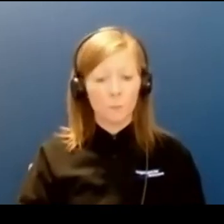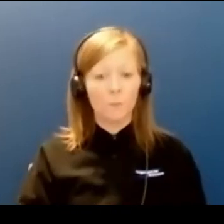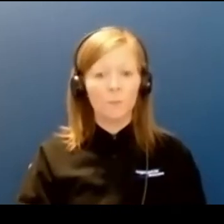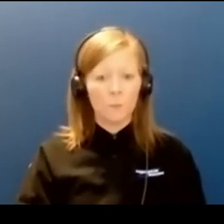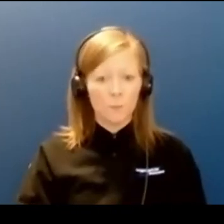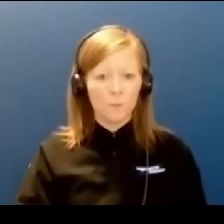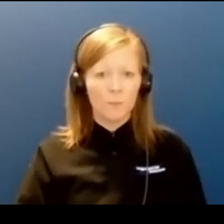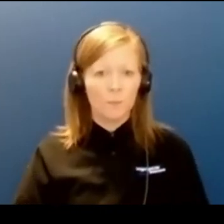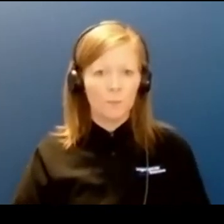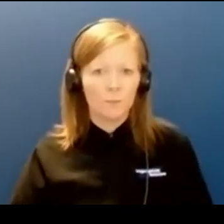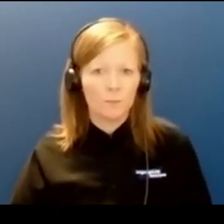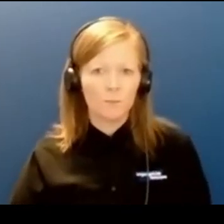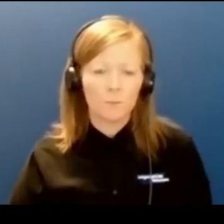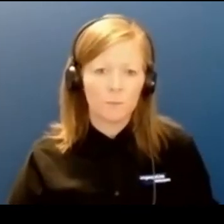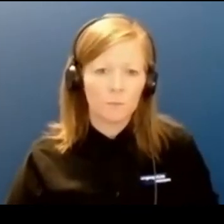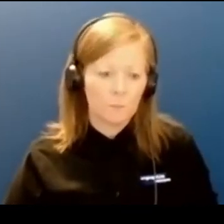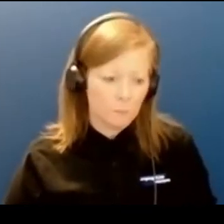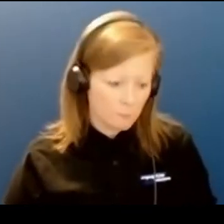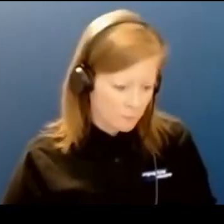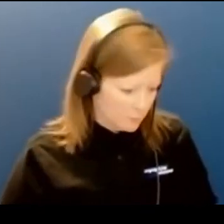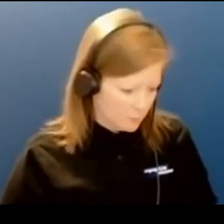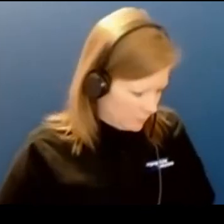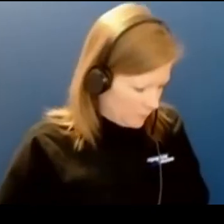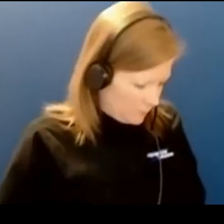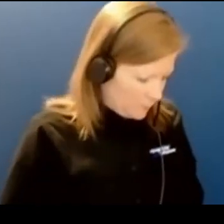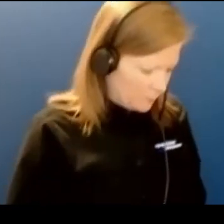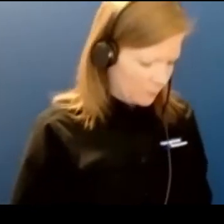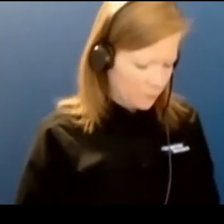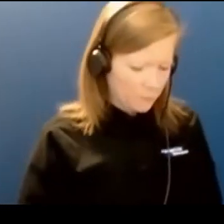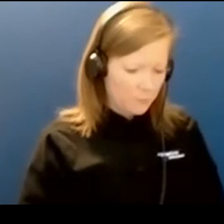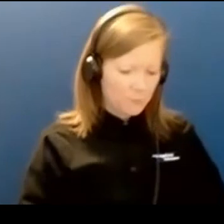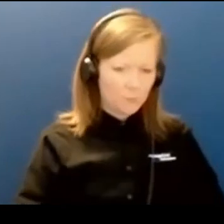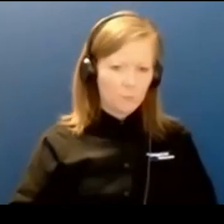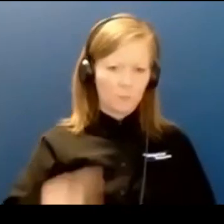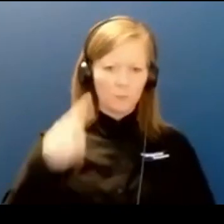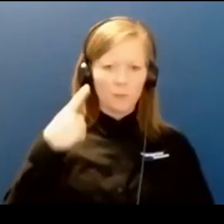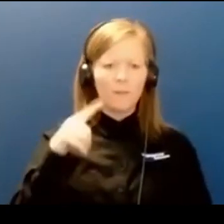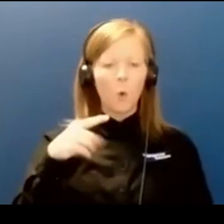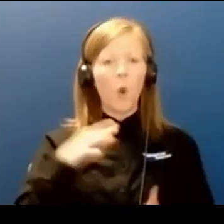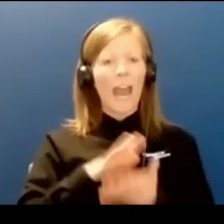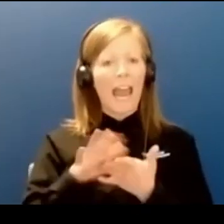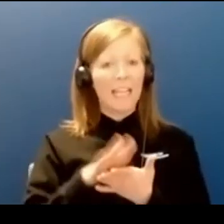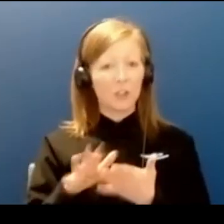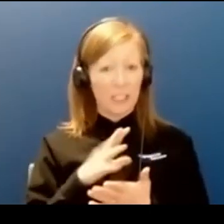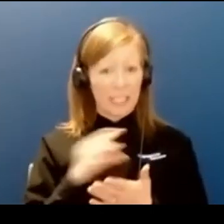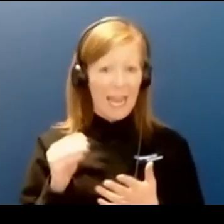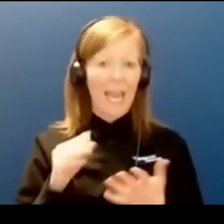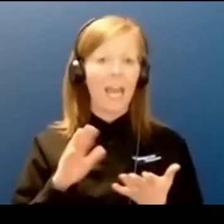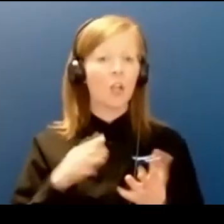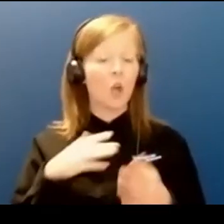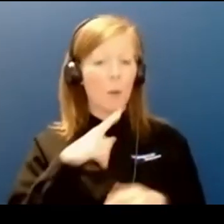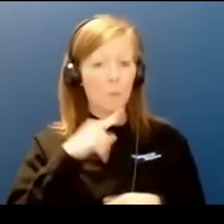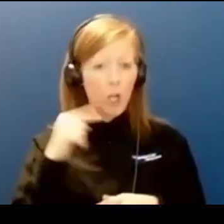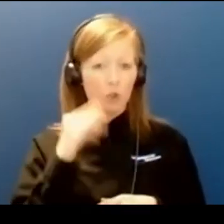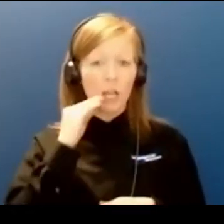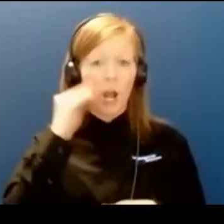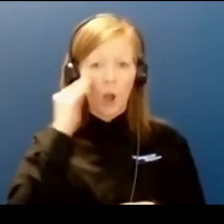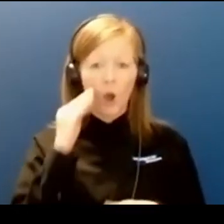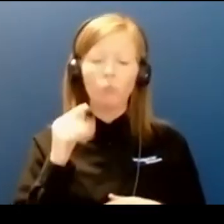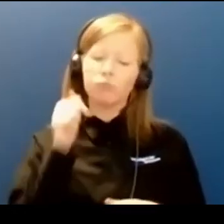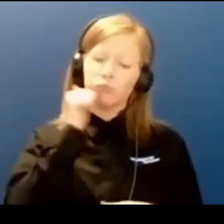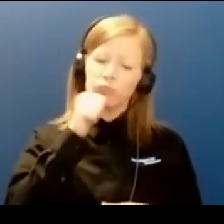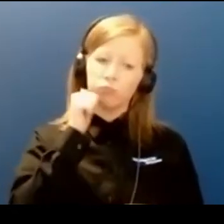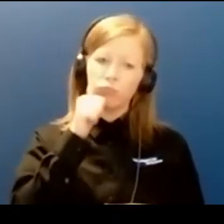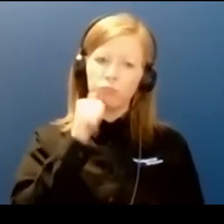In terms of hygiene and brushing at home, we recommend brushing twice a day. Flossing tends to be a little